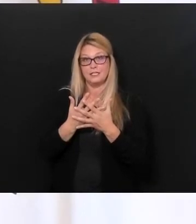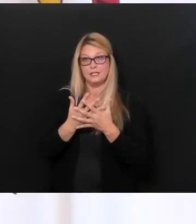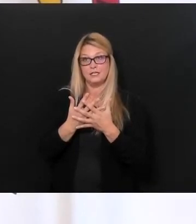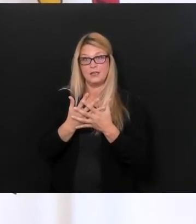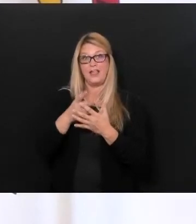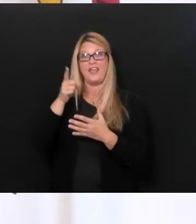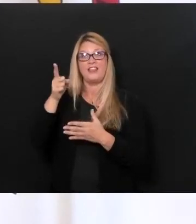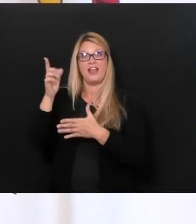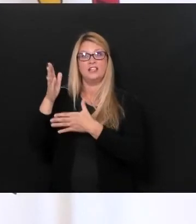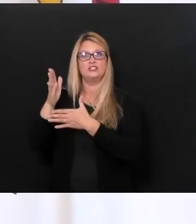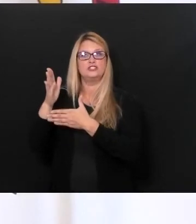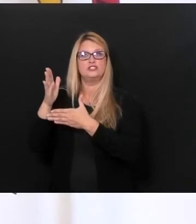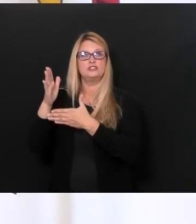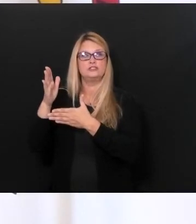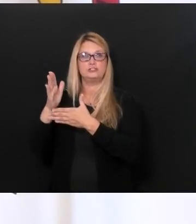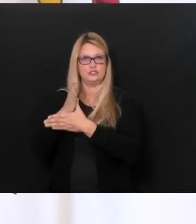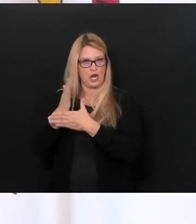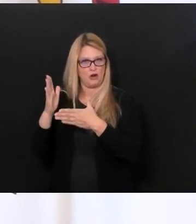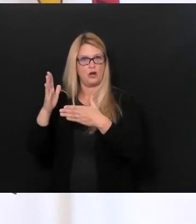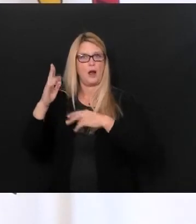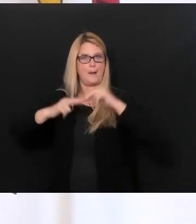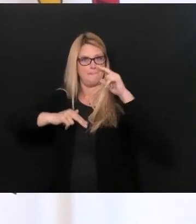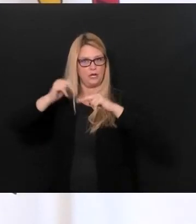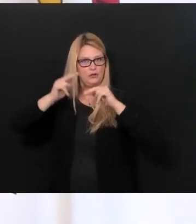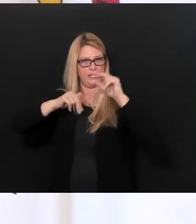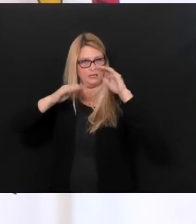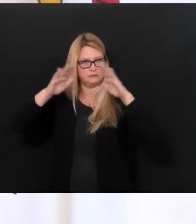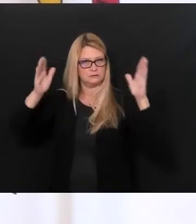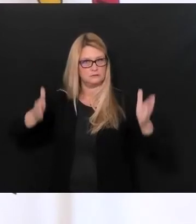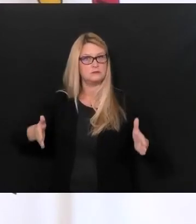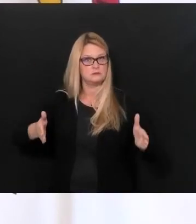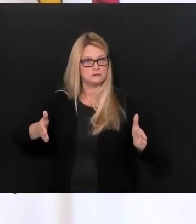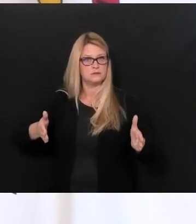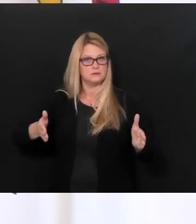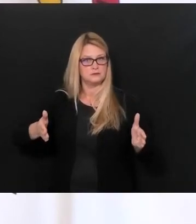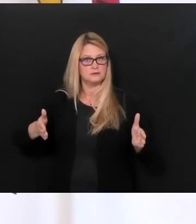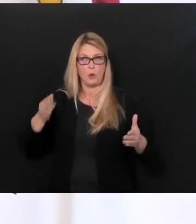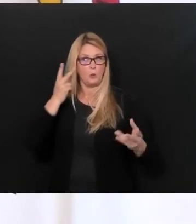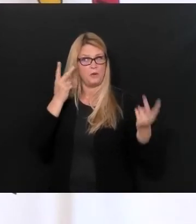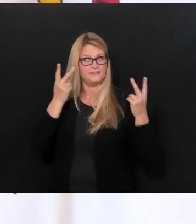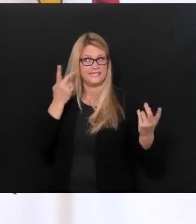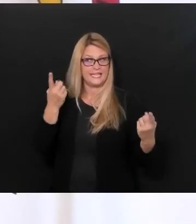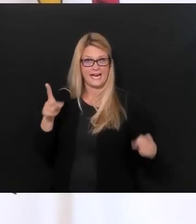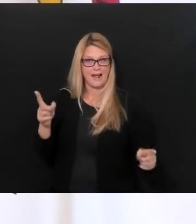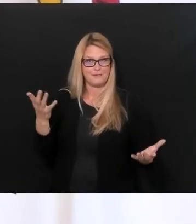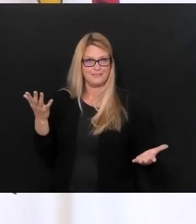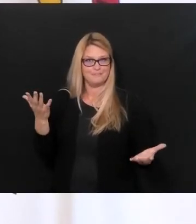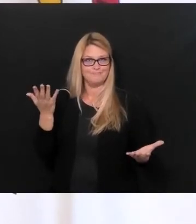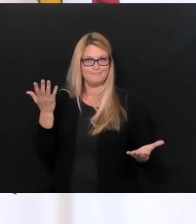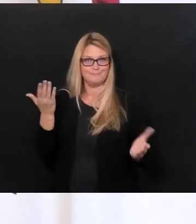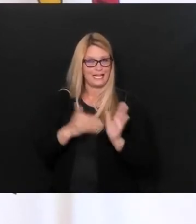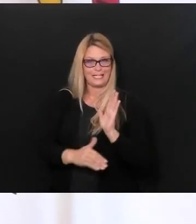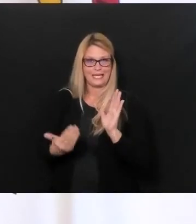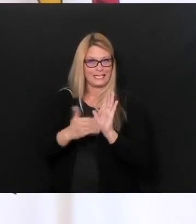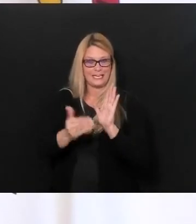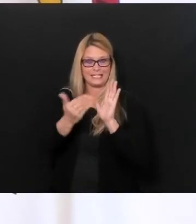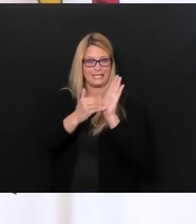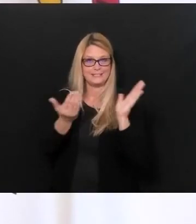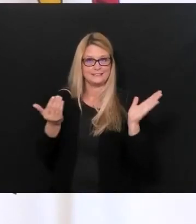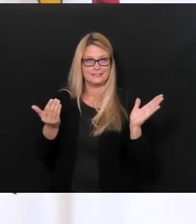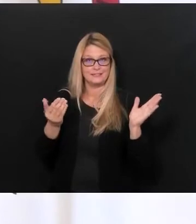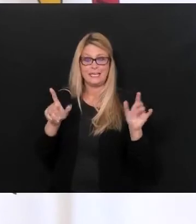share a building, and we've seen it. We've seen it over and over and over, and it's just what I'm talking about